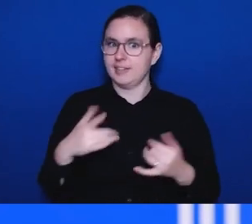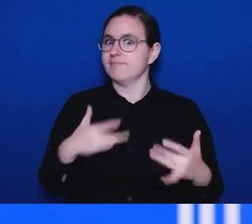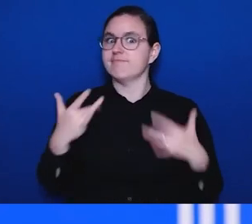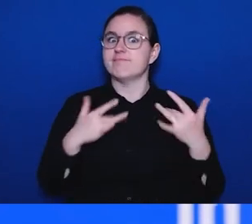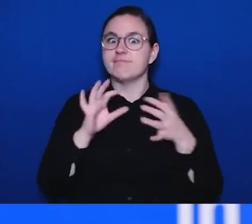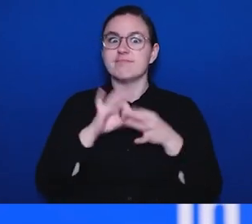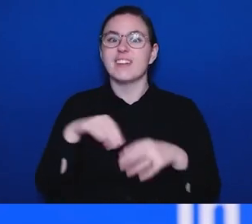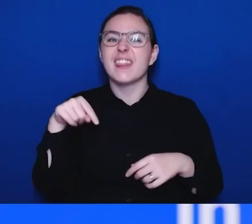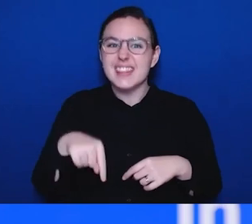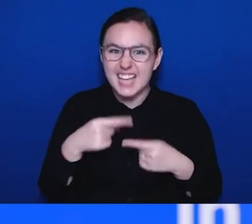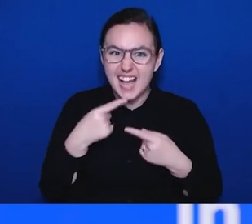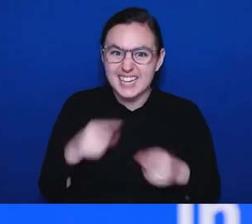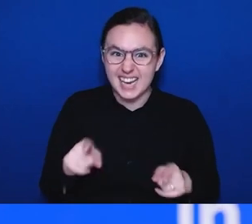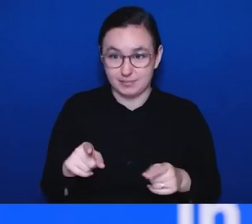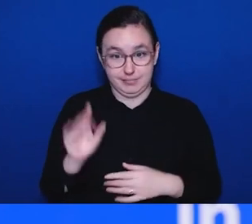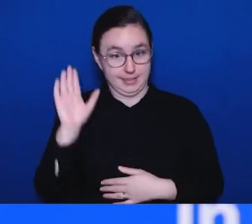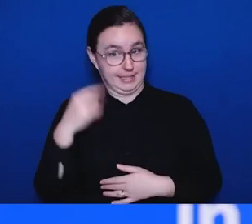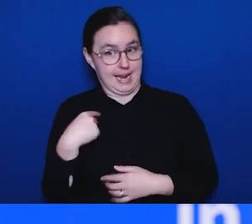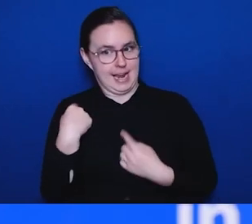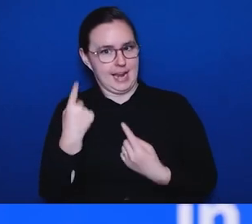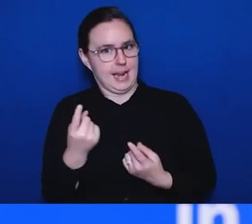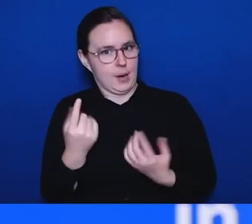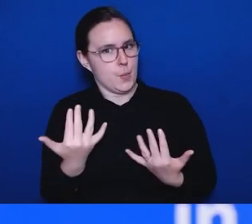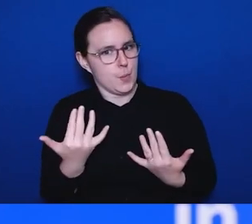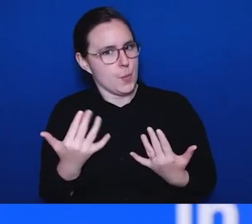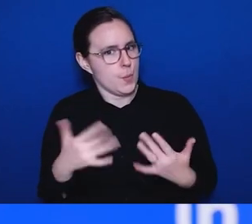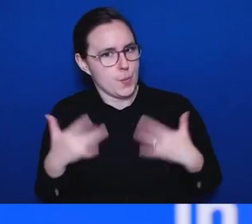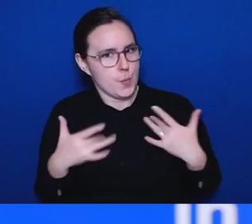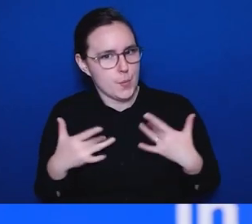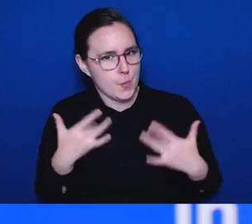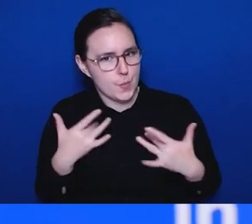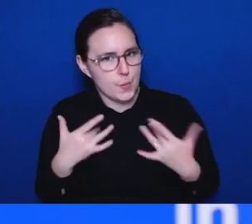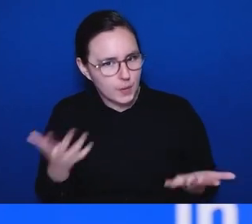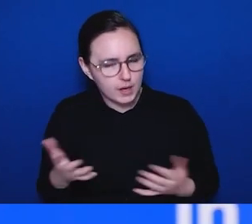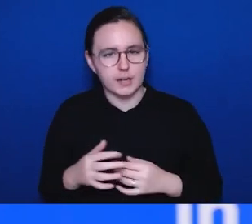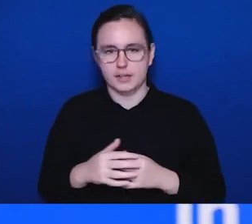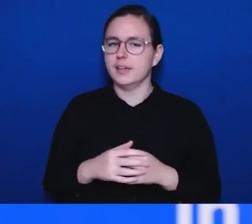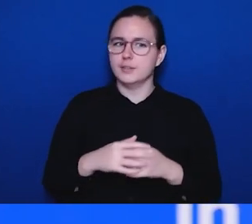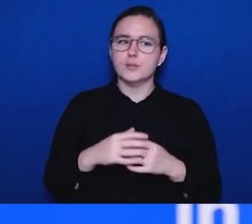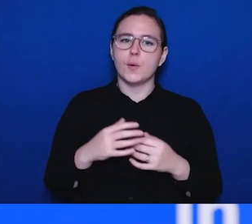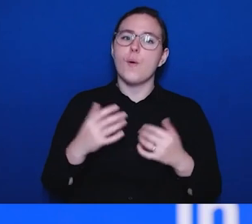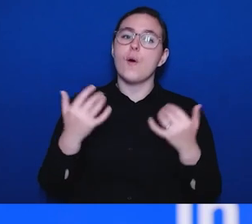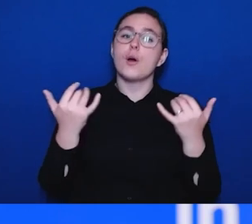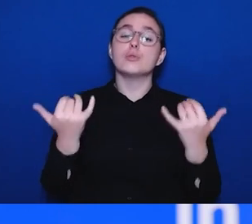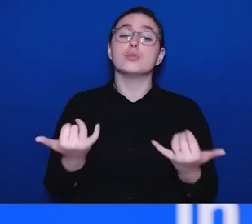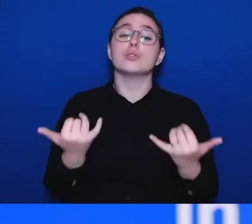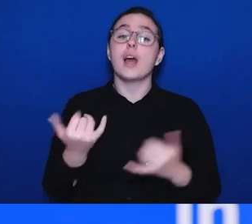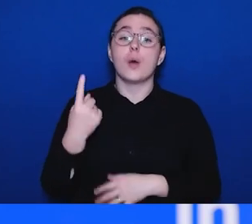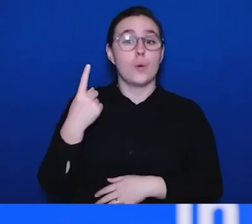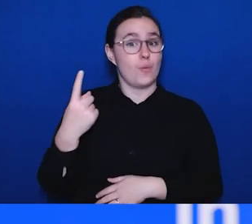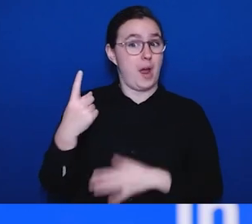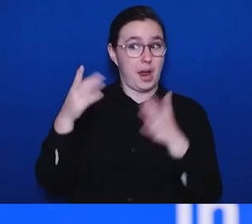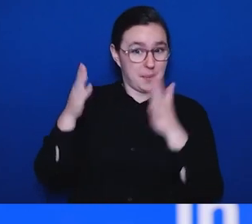some people in this place have been wanting to do this for a long time. And I'm one of them. So I'm